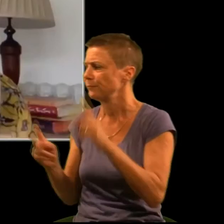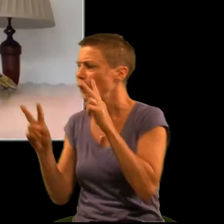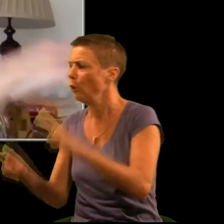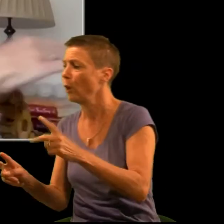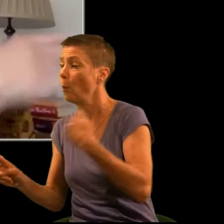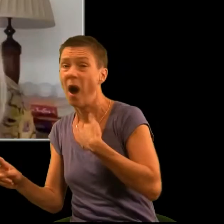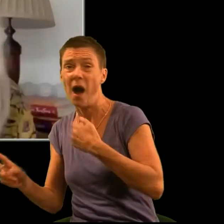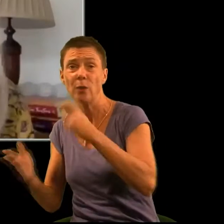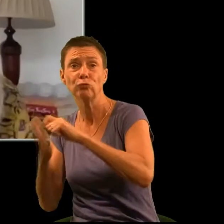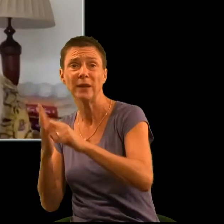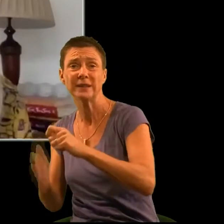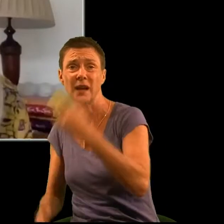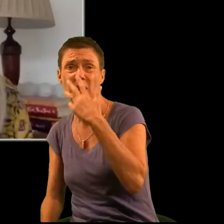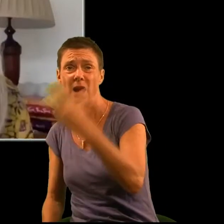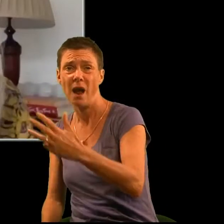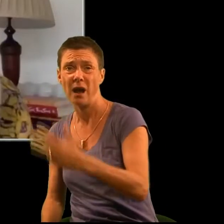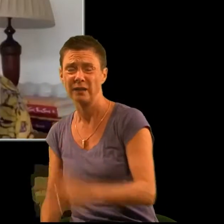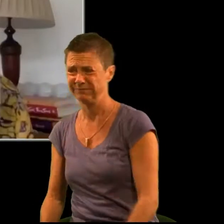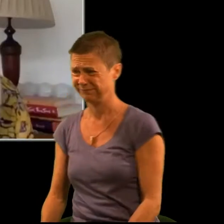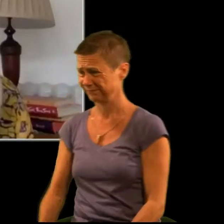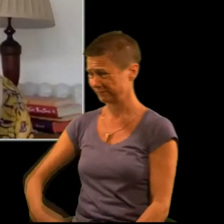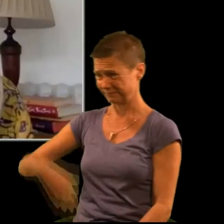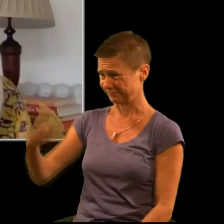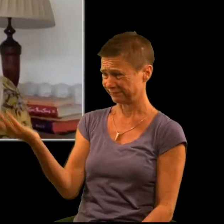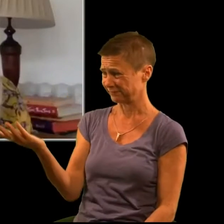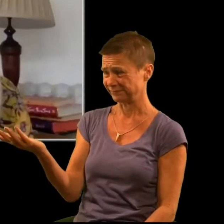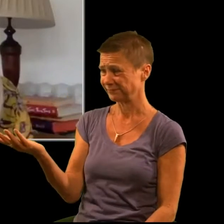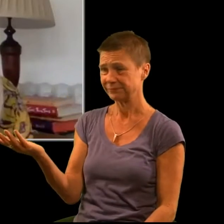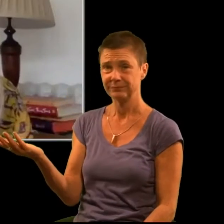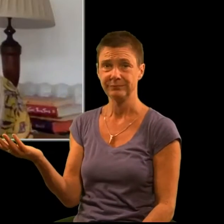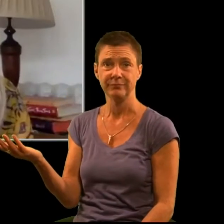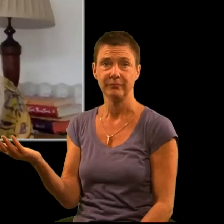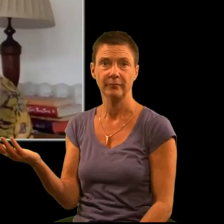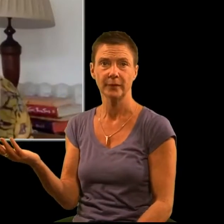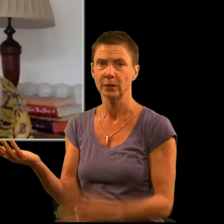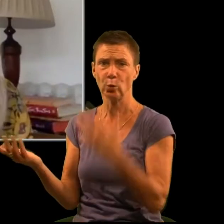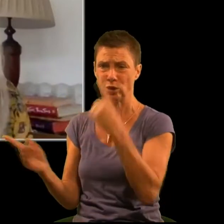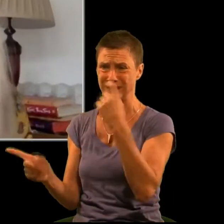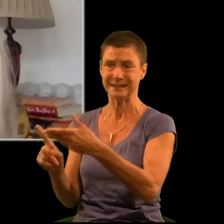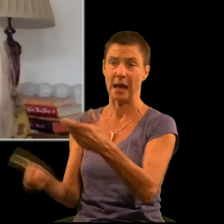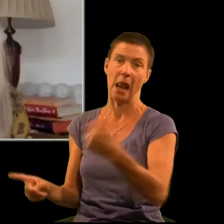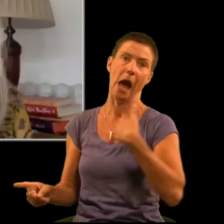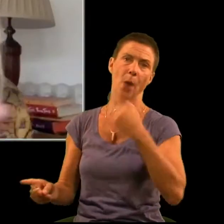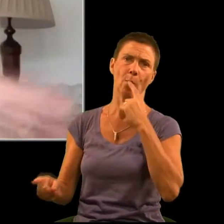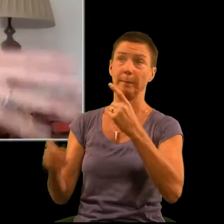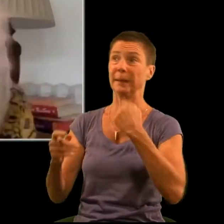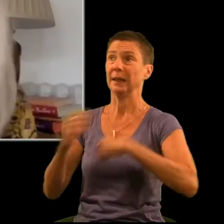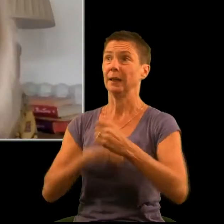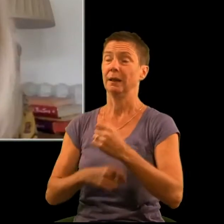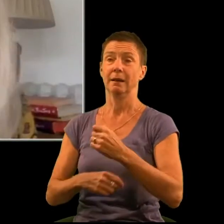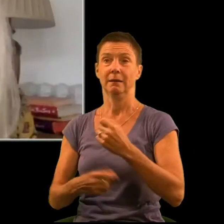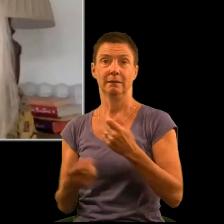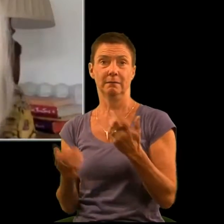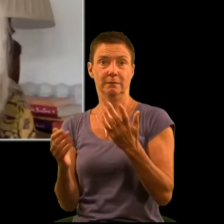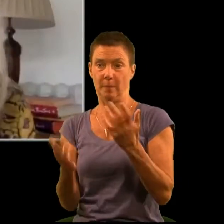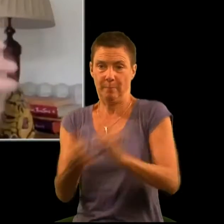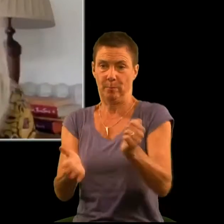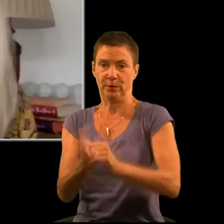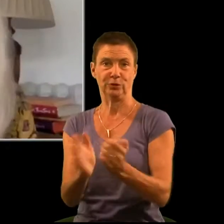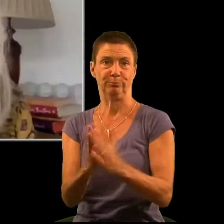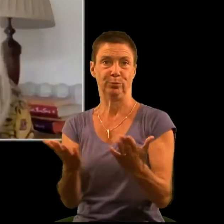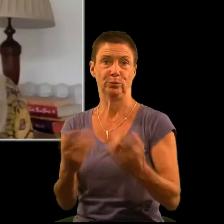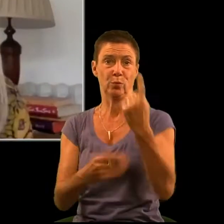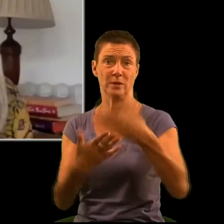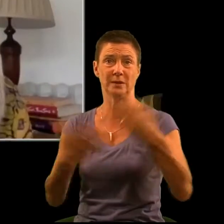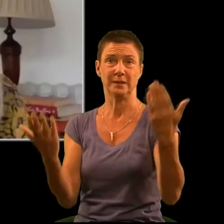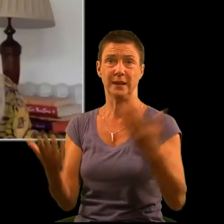9, there was absolutely no sign of a future children's laureate. I can tell you, it was messy. It was